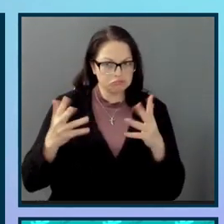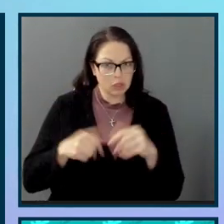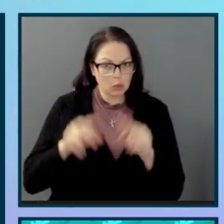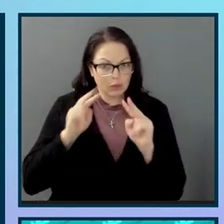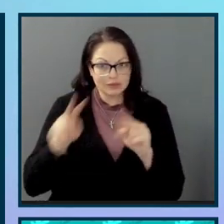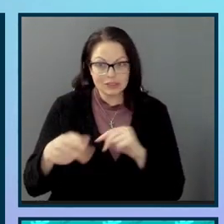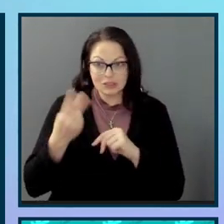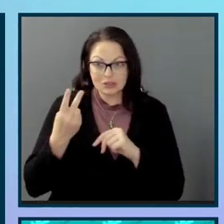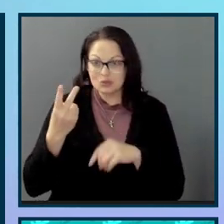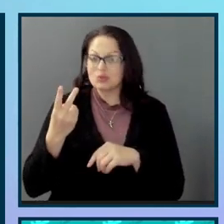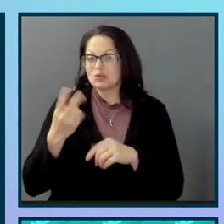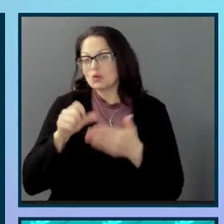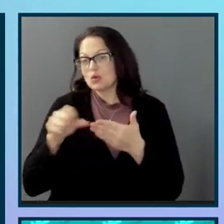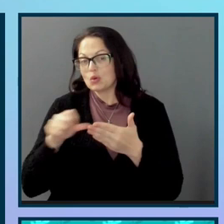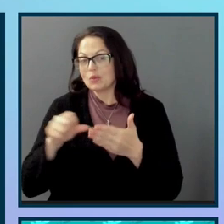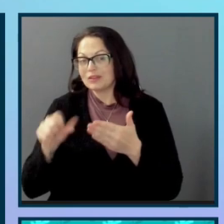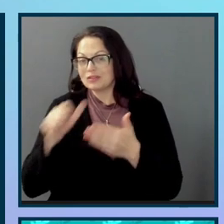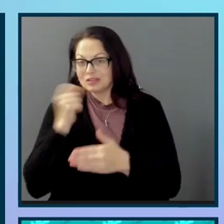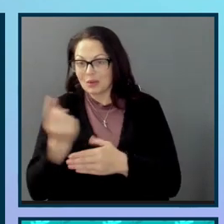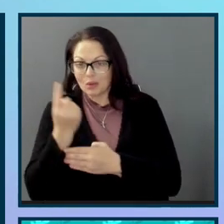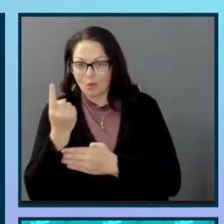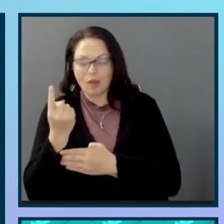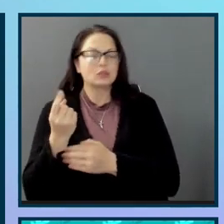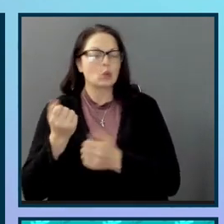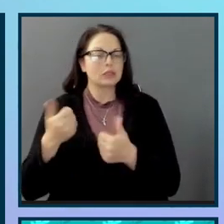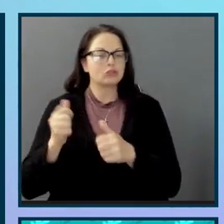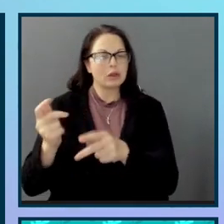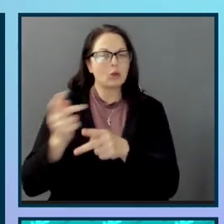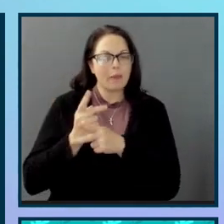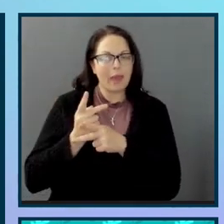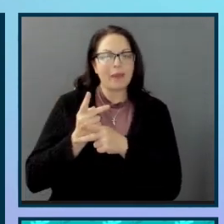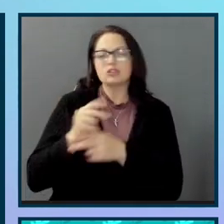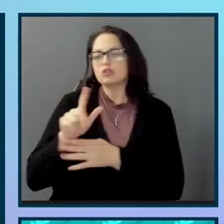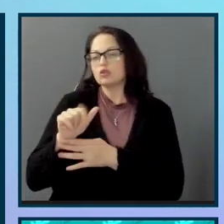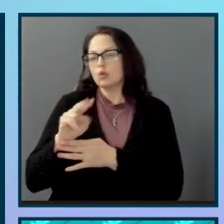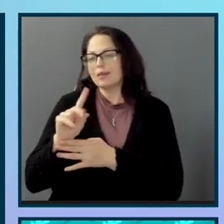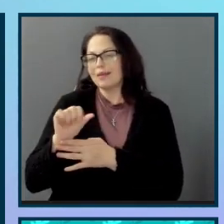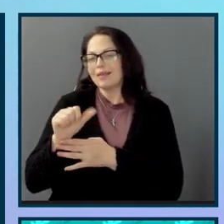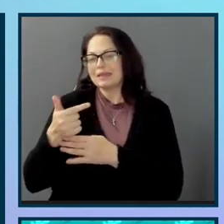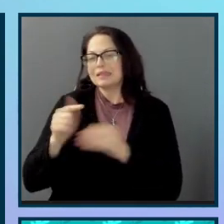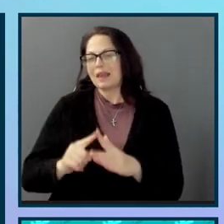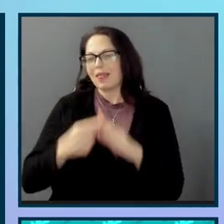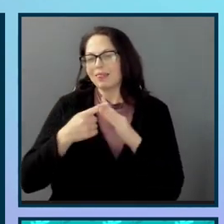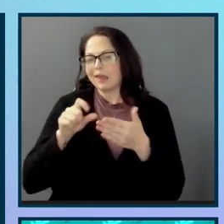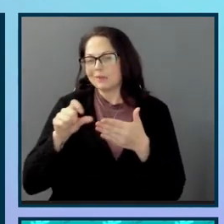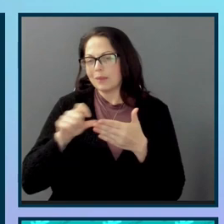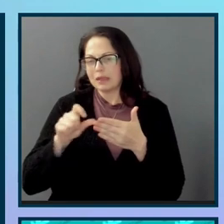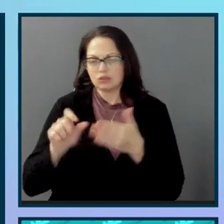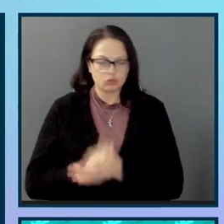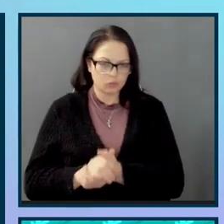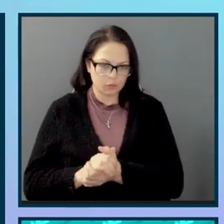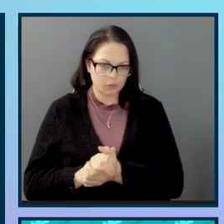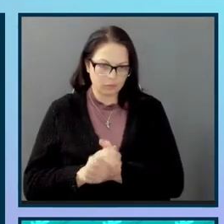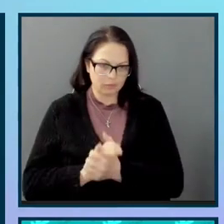pages rather than just one. So let's try and get back to the landing page. So I'm pressing tab. The focus is on the Space Jam